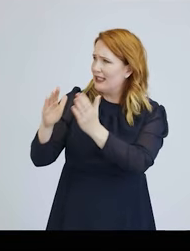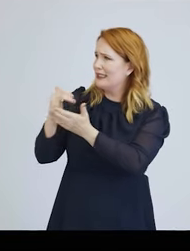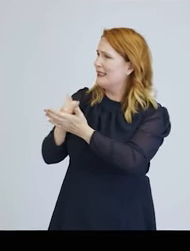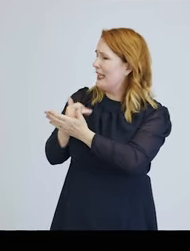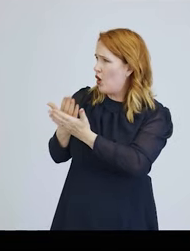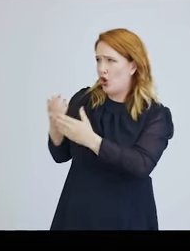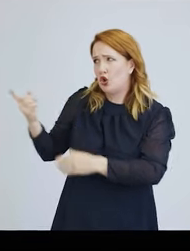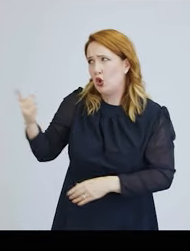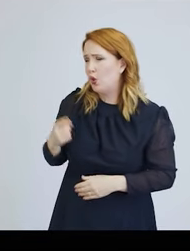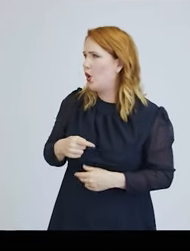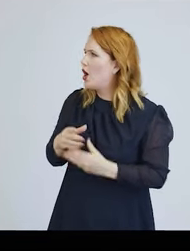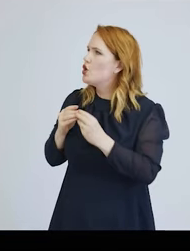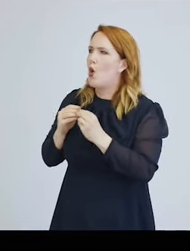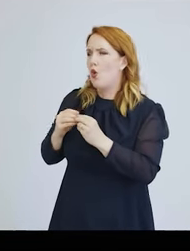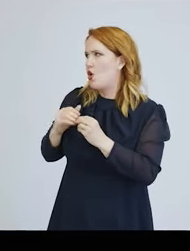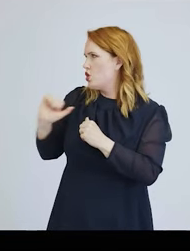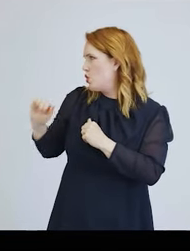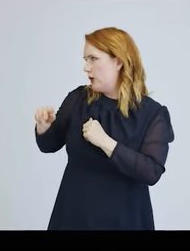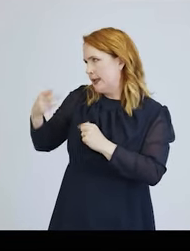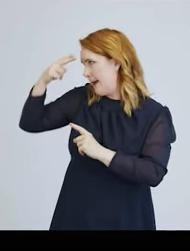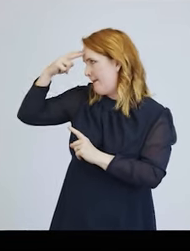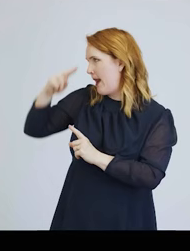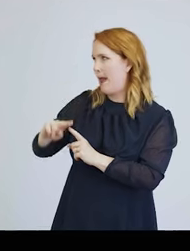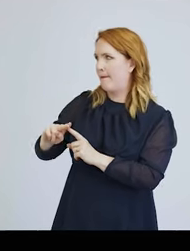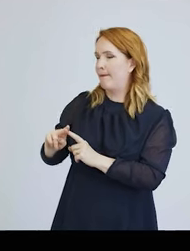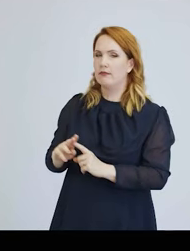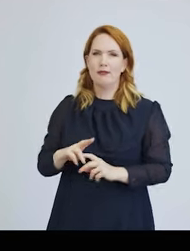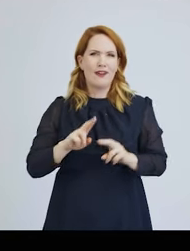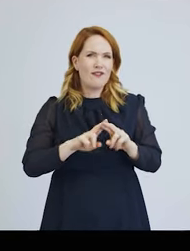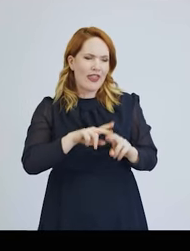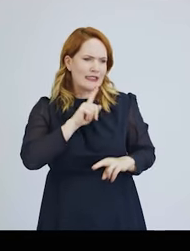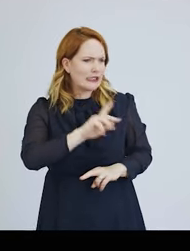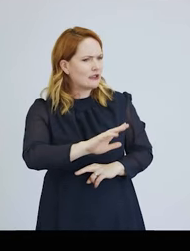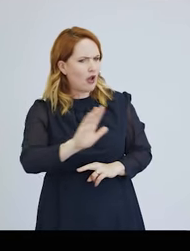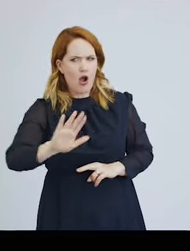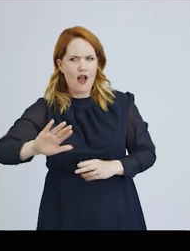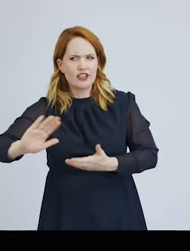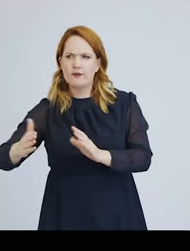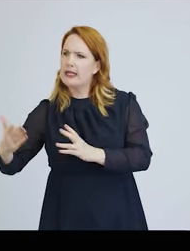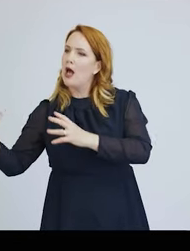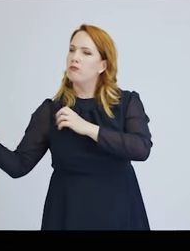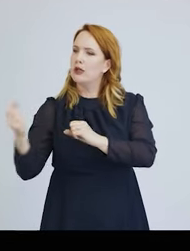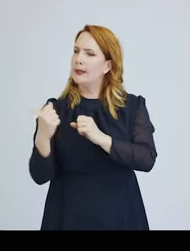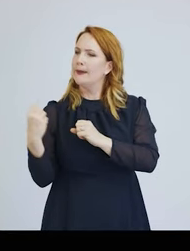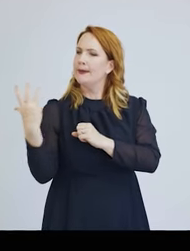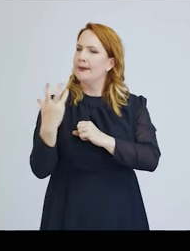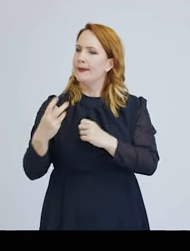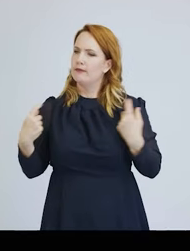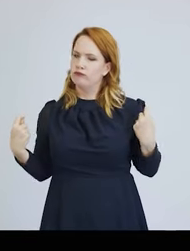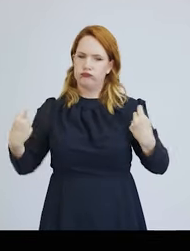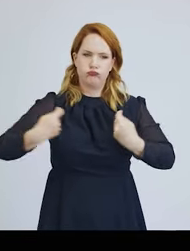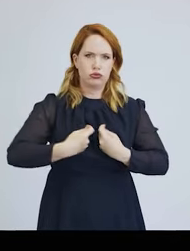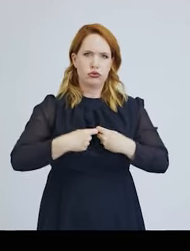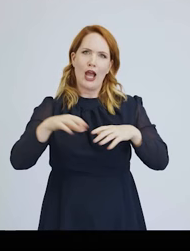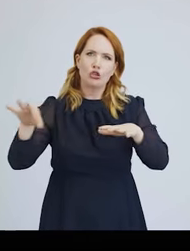have sinned against heaven and against you. I am no longer worthy to be called your son." But the father said to his servants, quick, bring